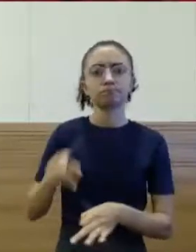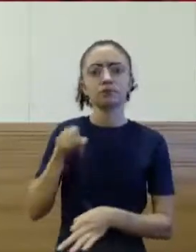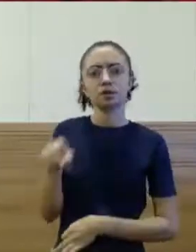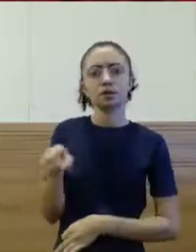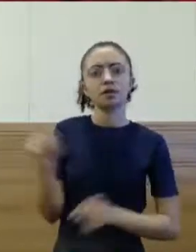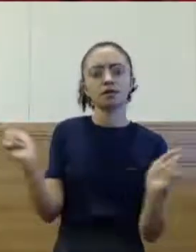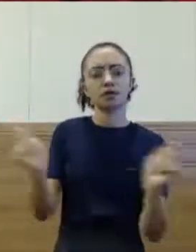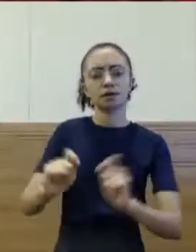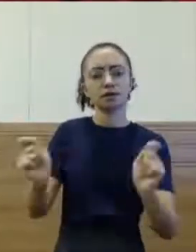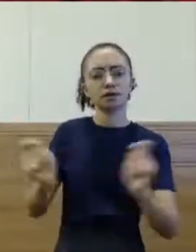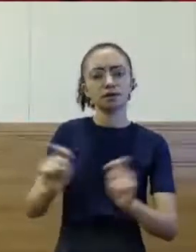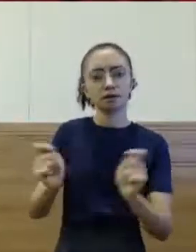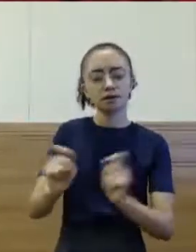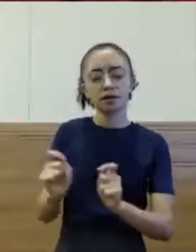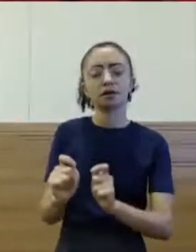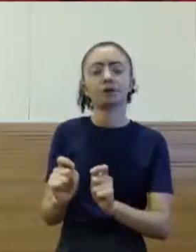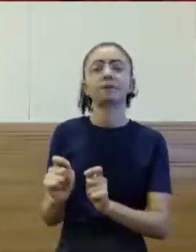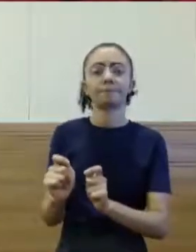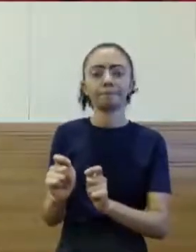provides